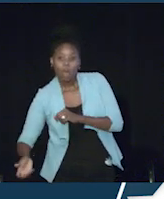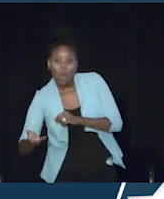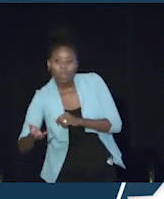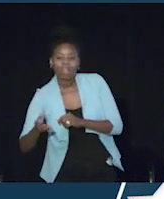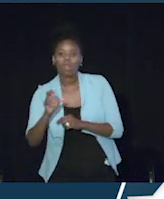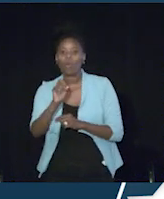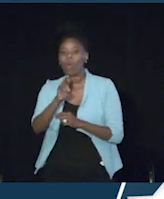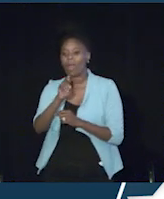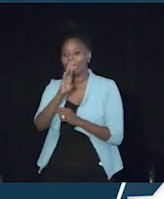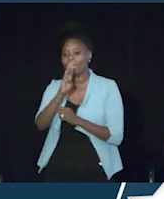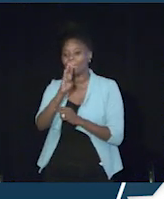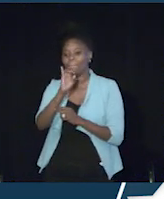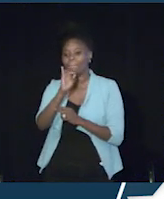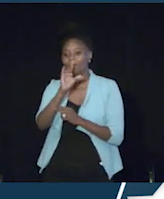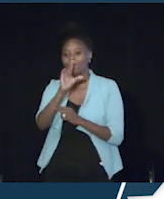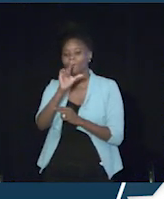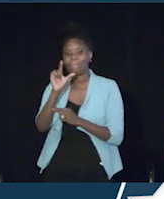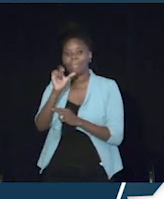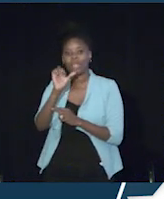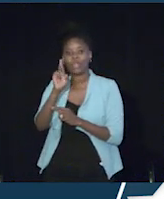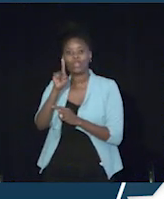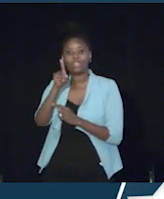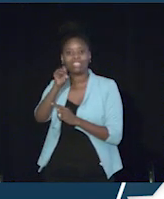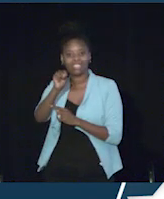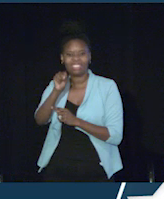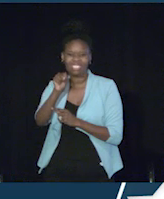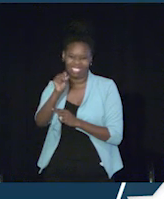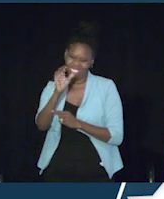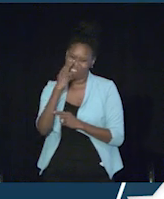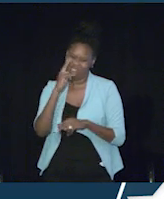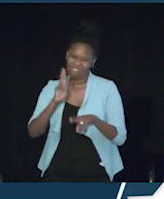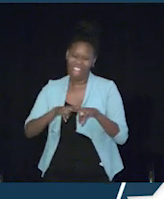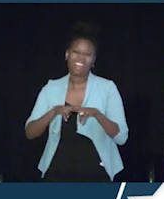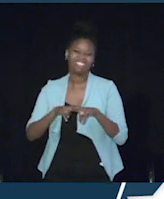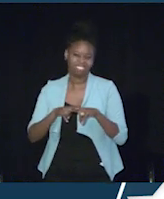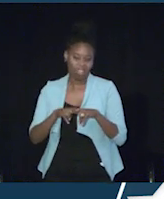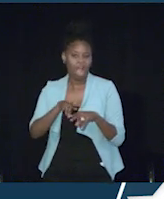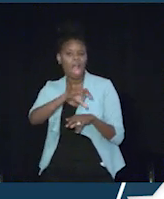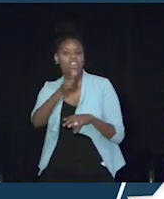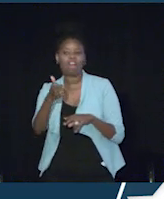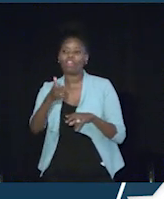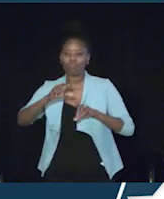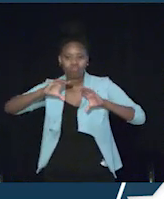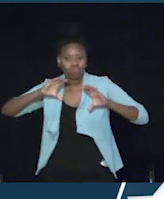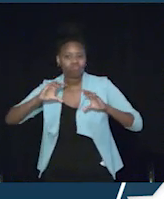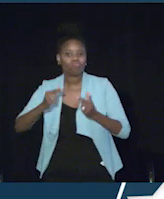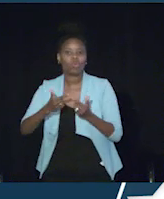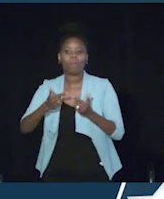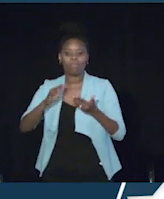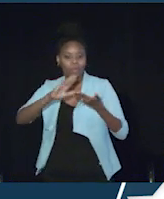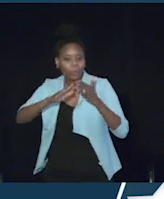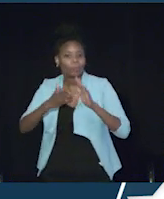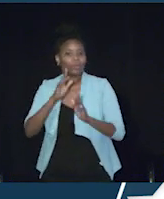billiards, and that's a lot of fun too. And it's another community of people that